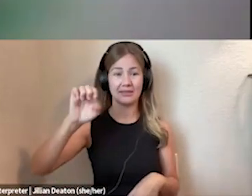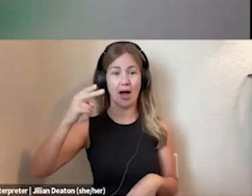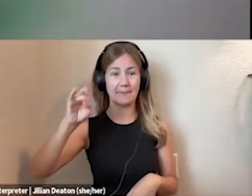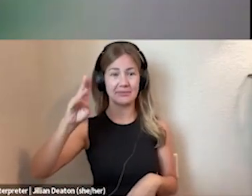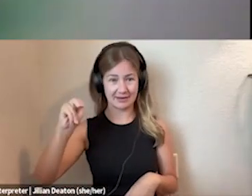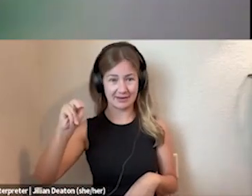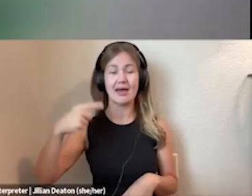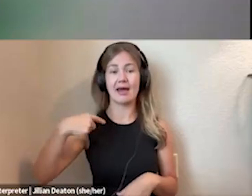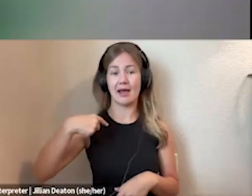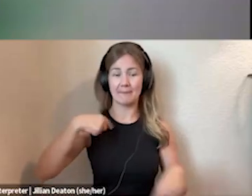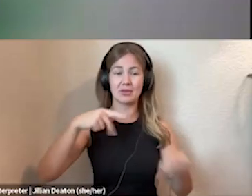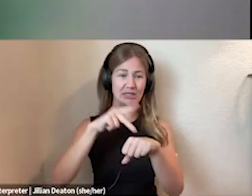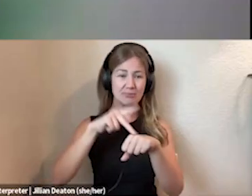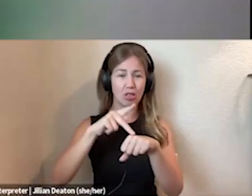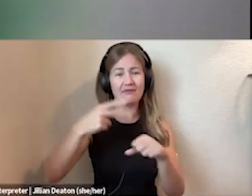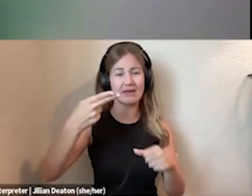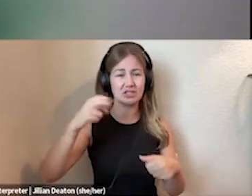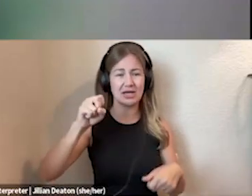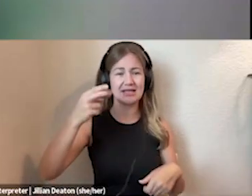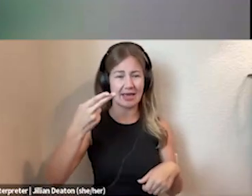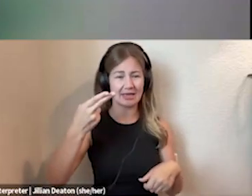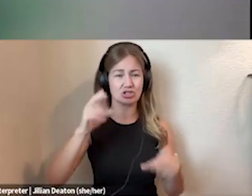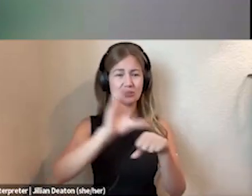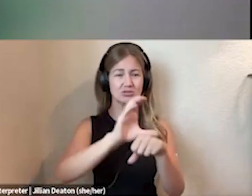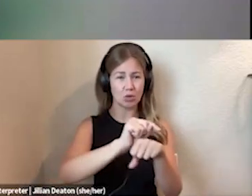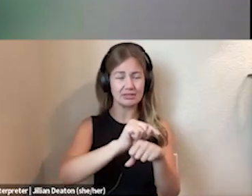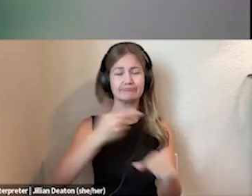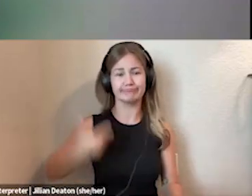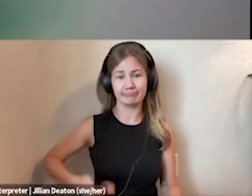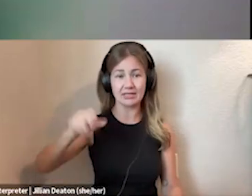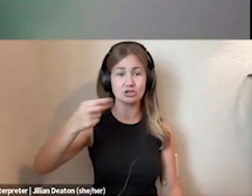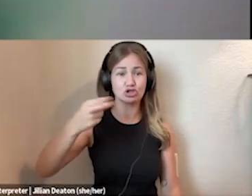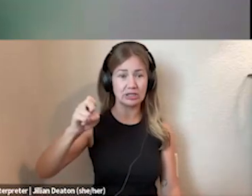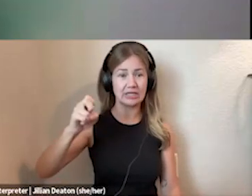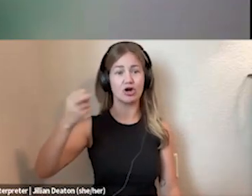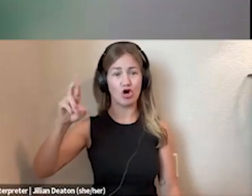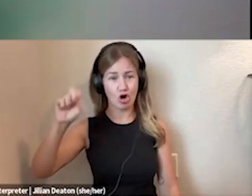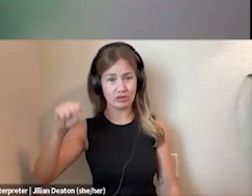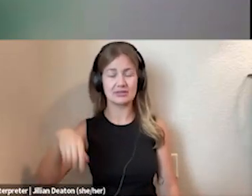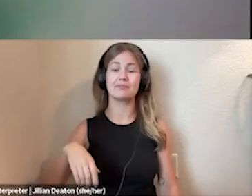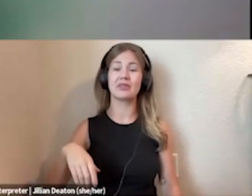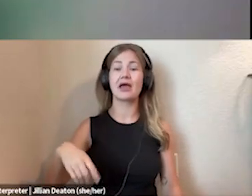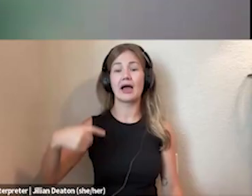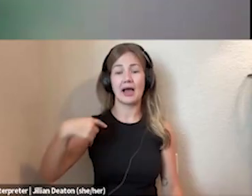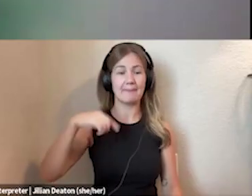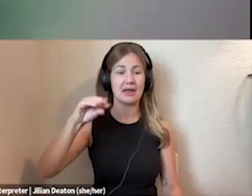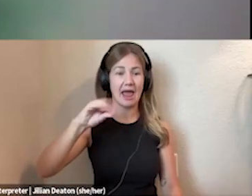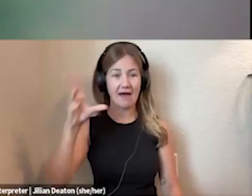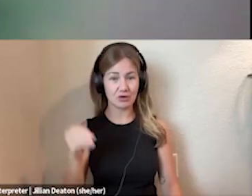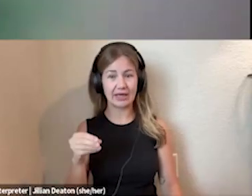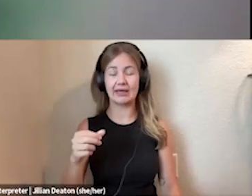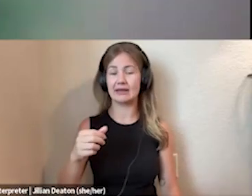of HSH Consulting. I go by she, her, hers. I am an African-American woman of an